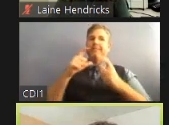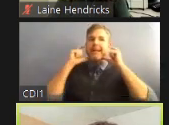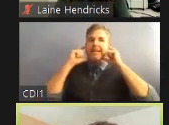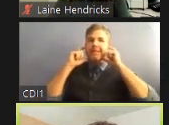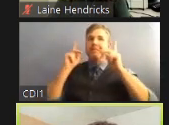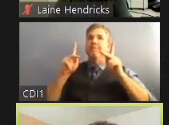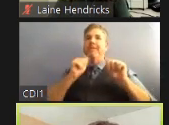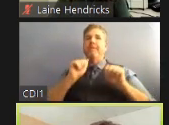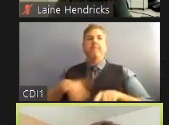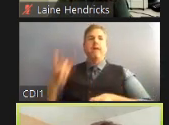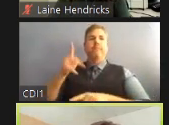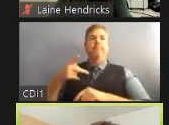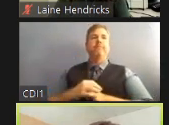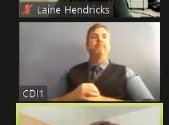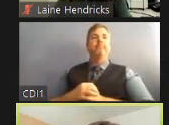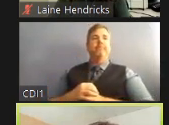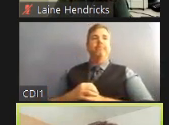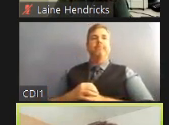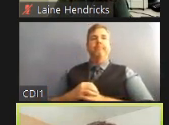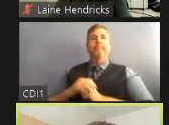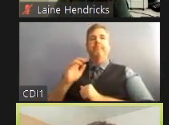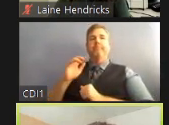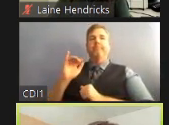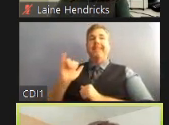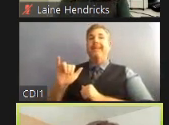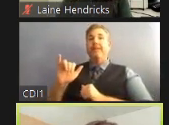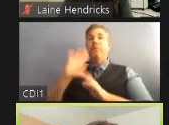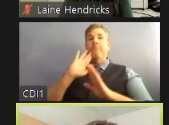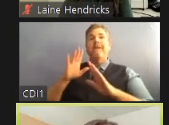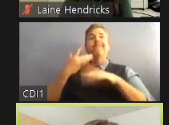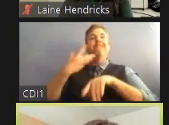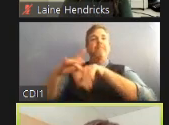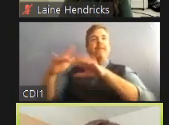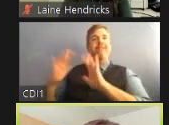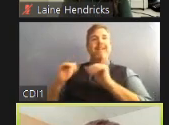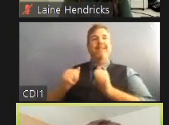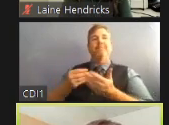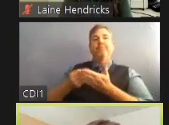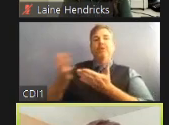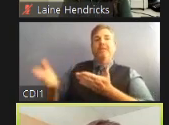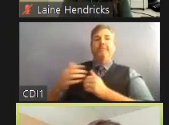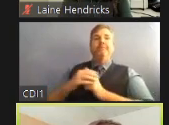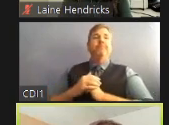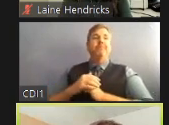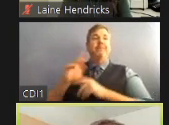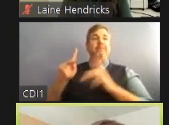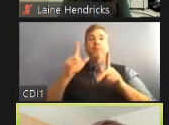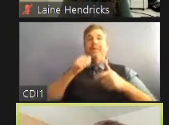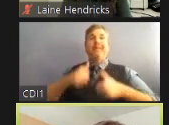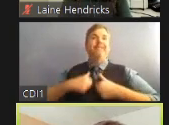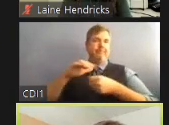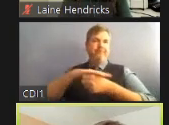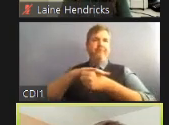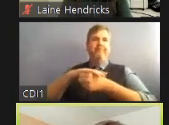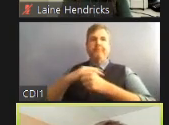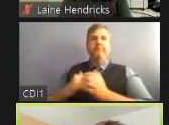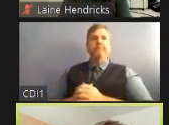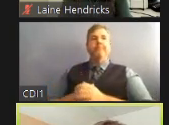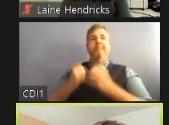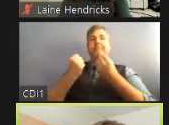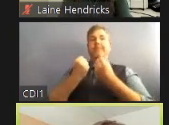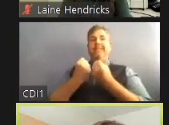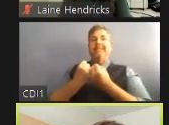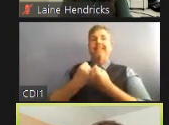being made for Canal residents from within the Canal. And then finally, a safe recreation campaign, working with Santa